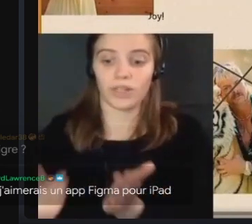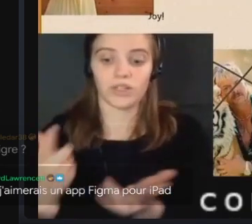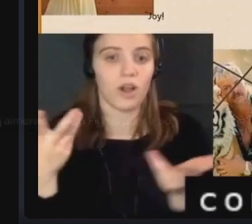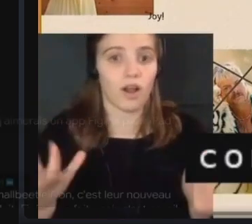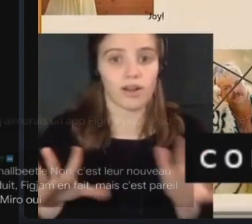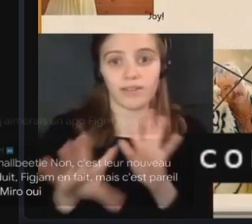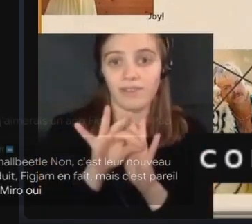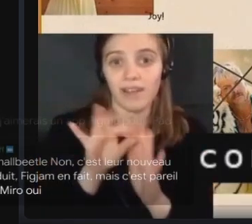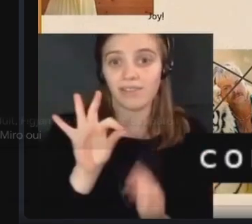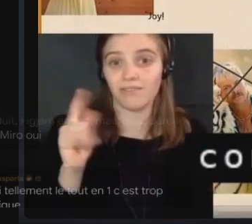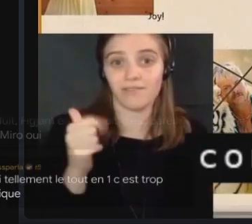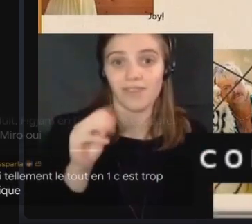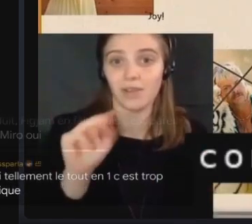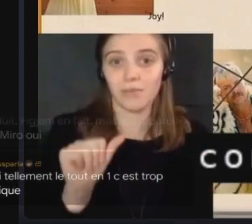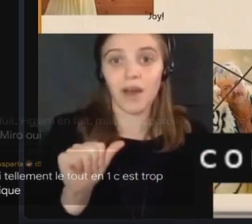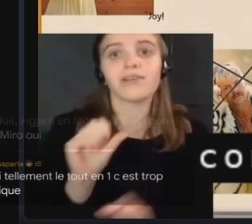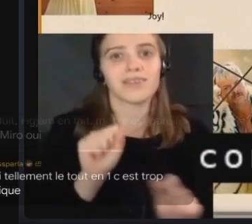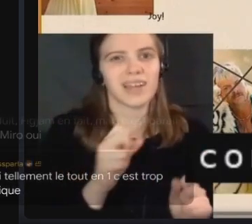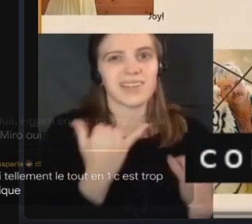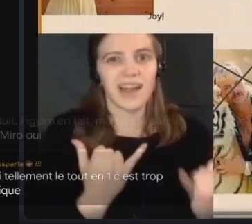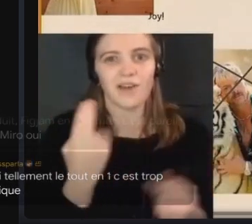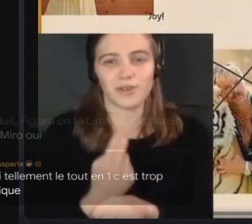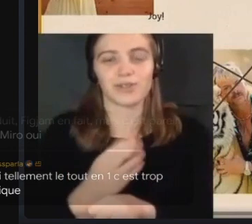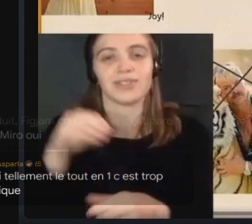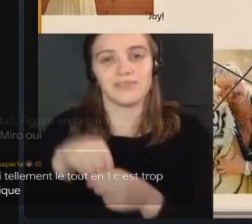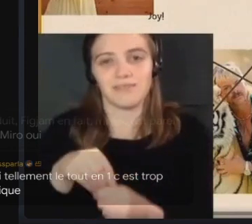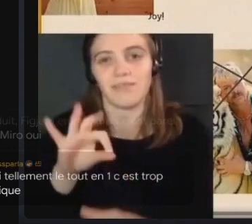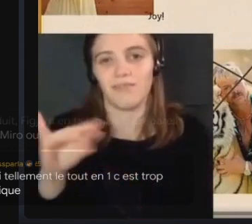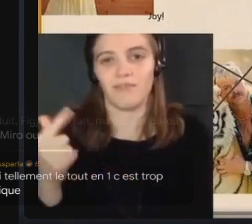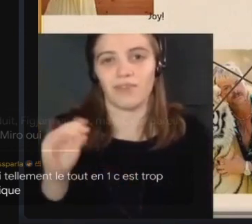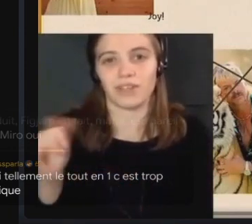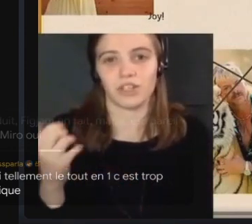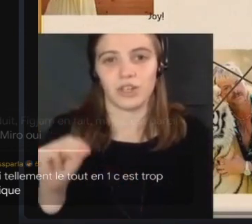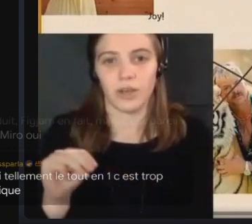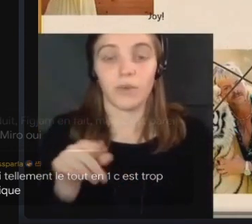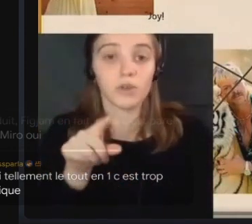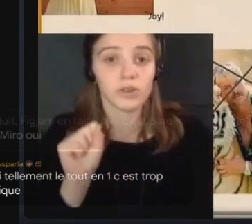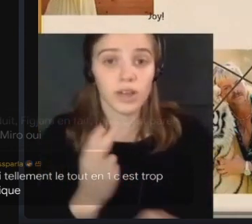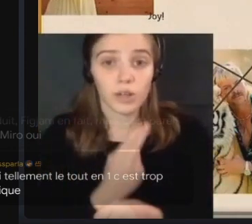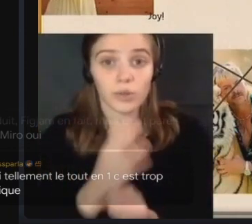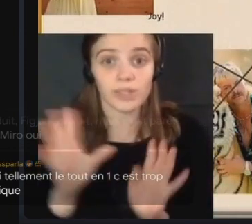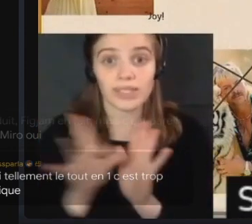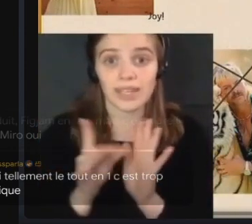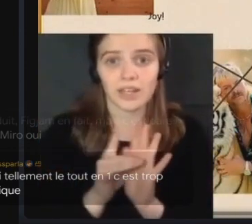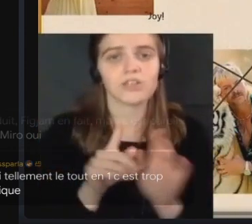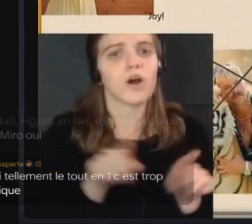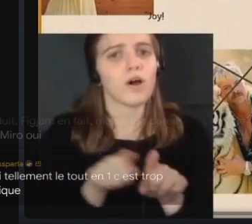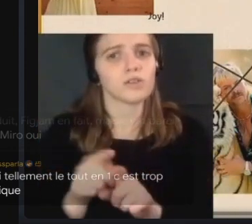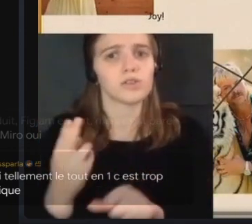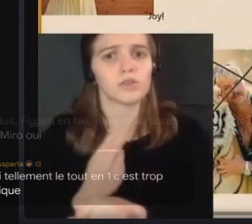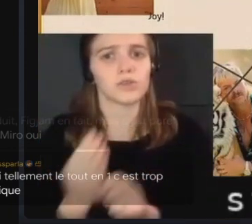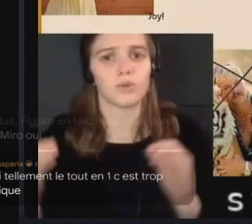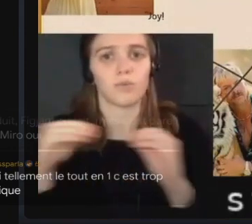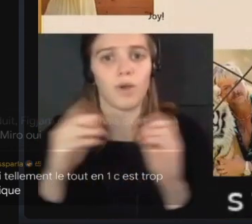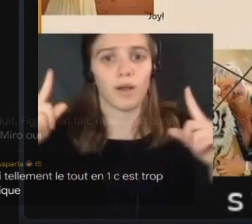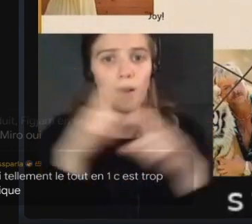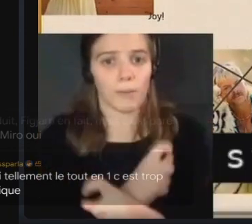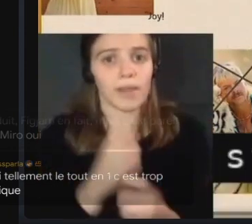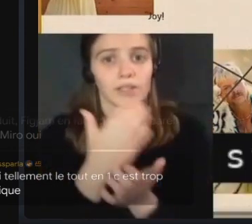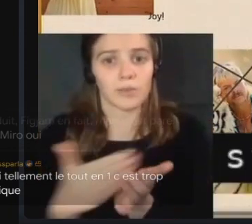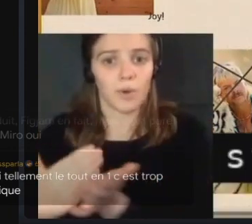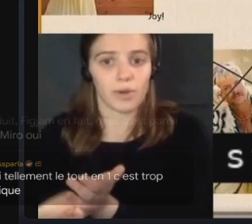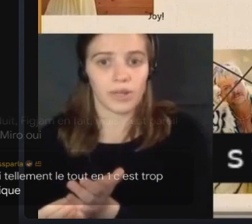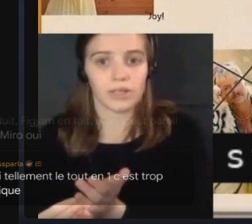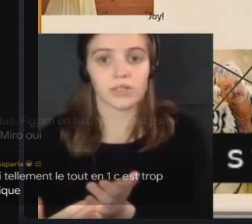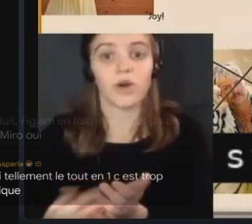chat, c'est un tigre. Bien joué. So not only can you use stickers, but you can also use more complex components. For example, one of the components we've made really